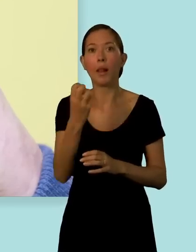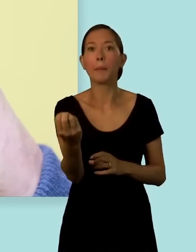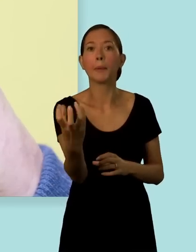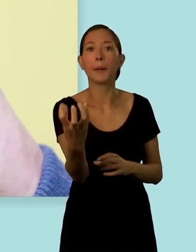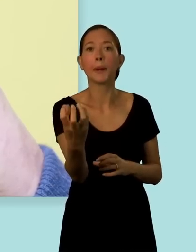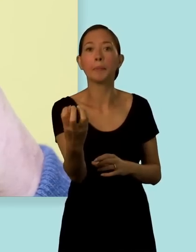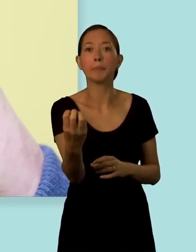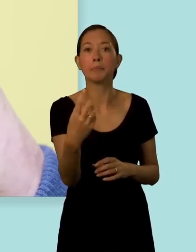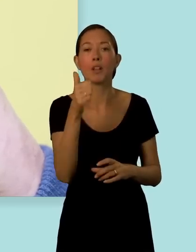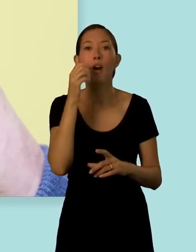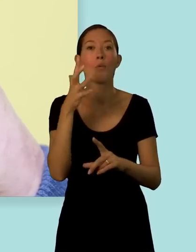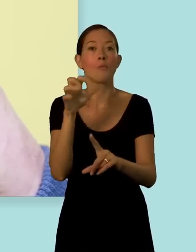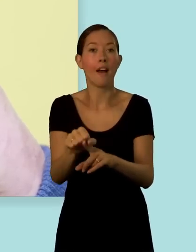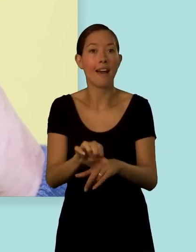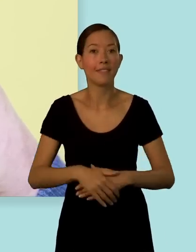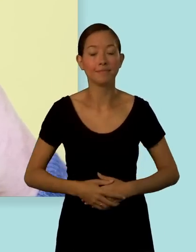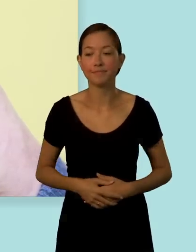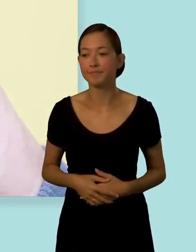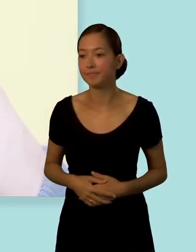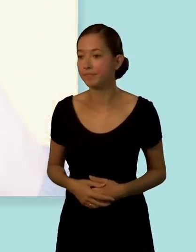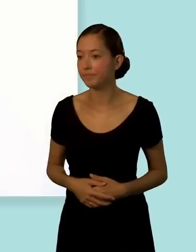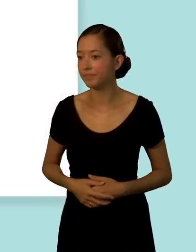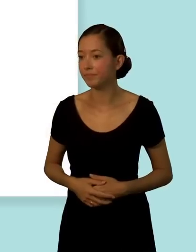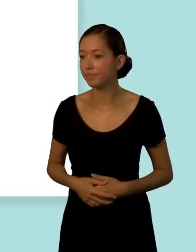on a locator device to make the tag beep.